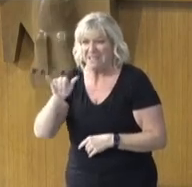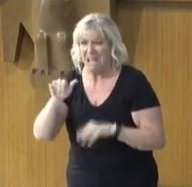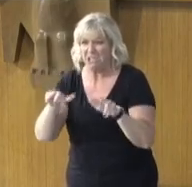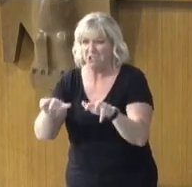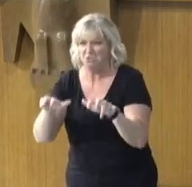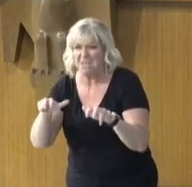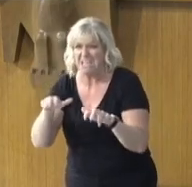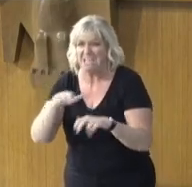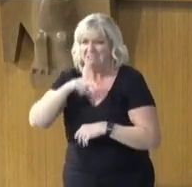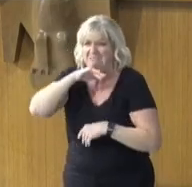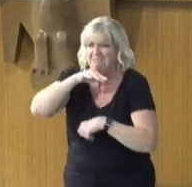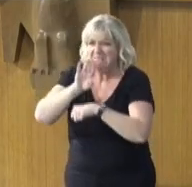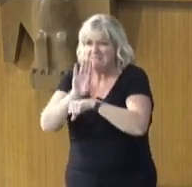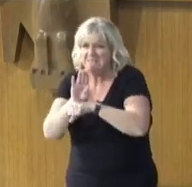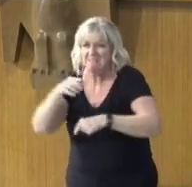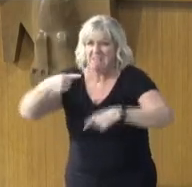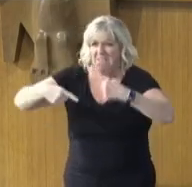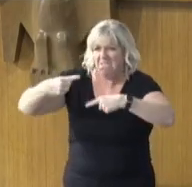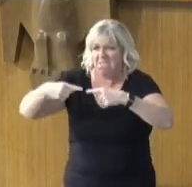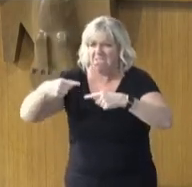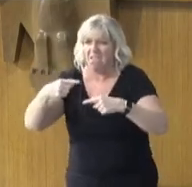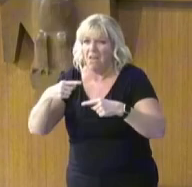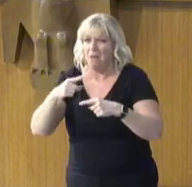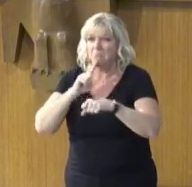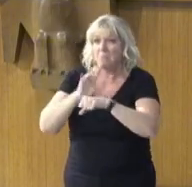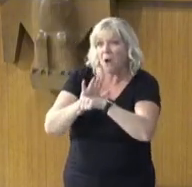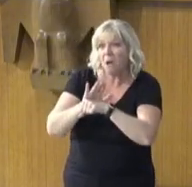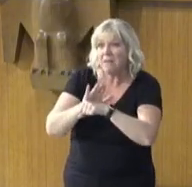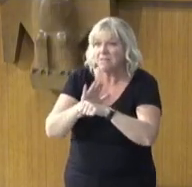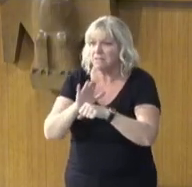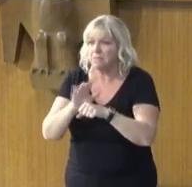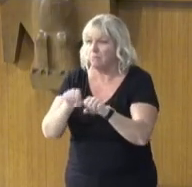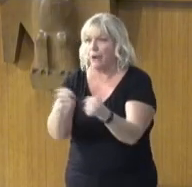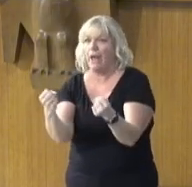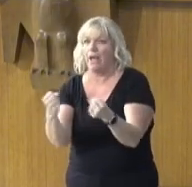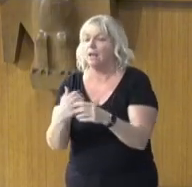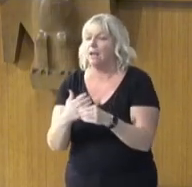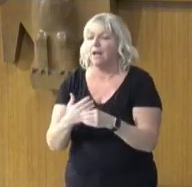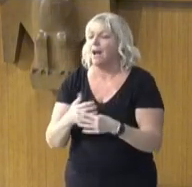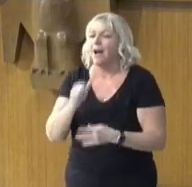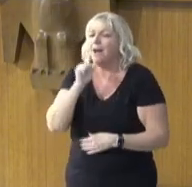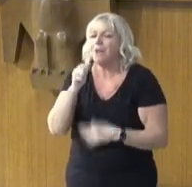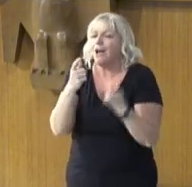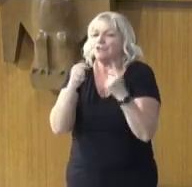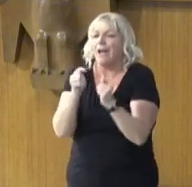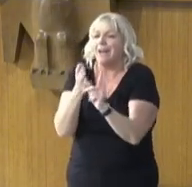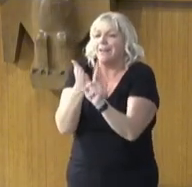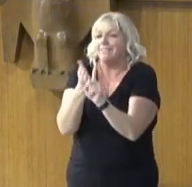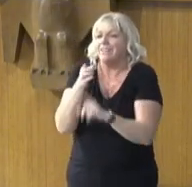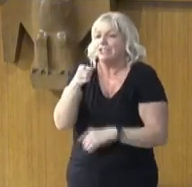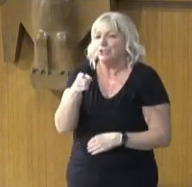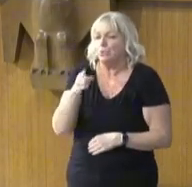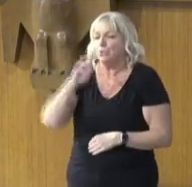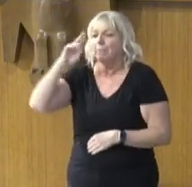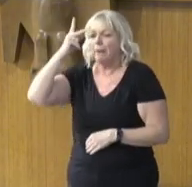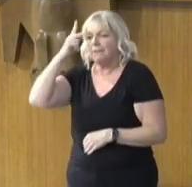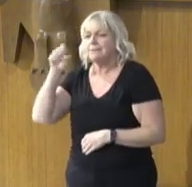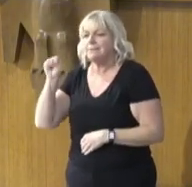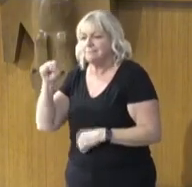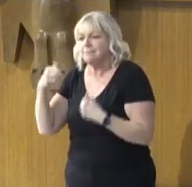scandals and arguments and empty promises. And I am not trying to convince you that those things are absent from our politics.